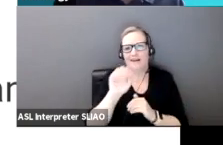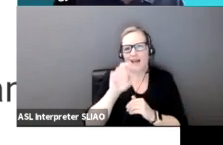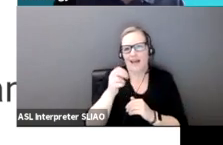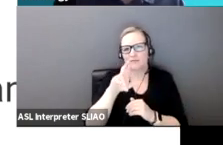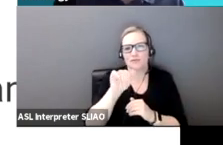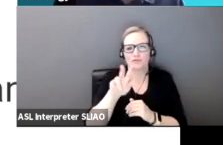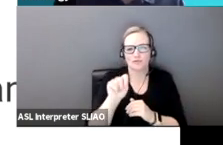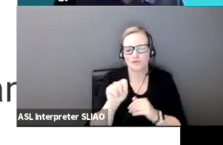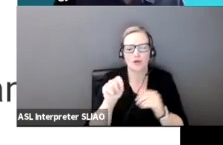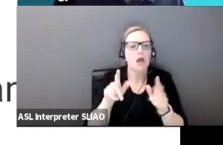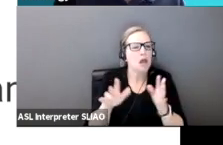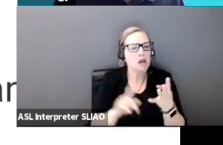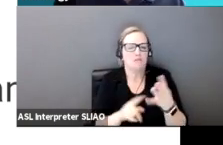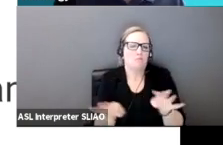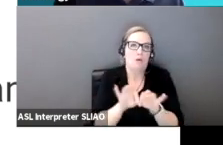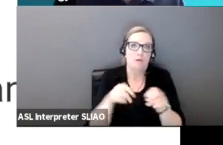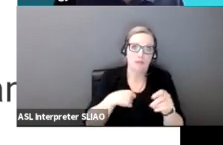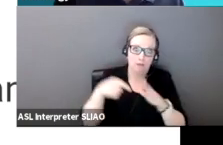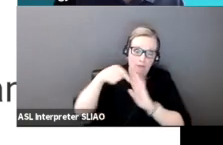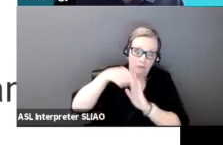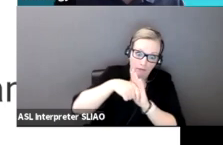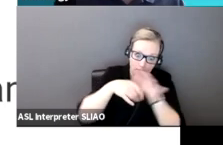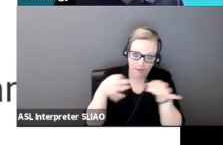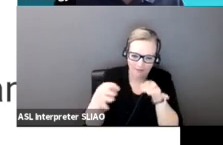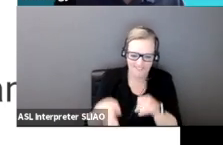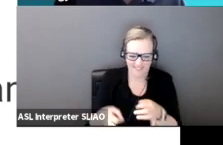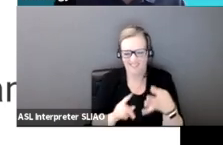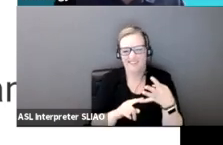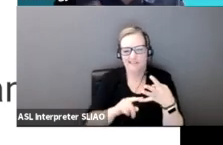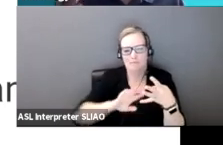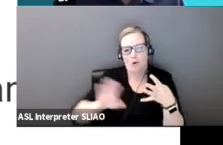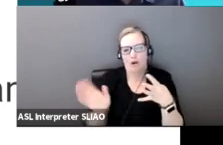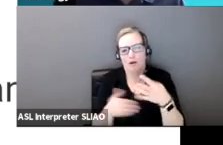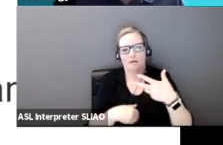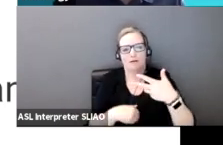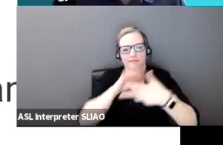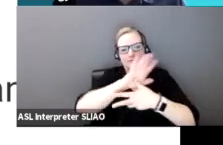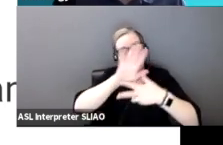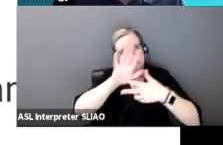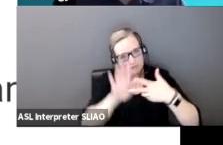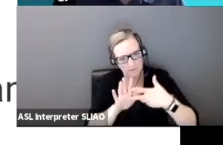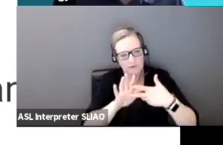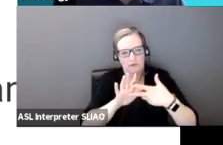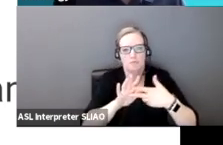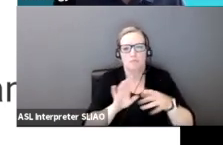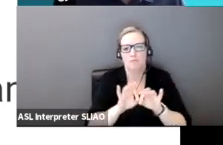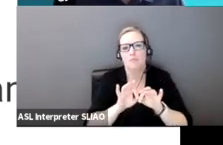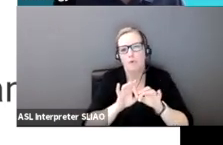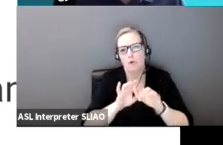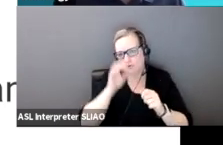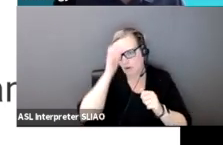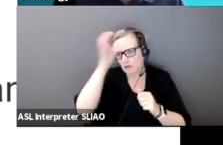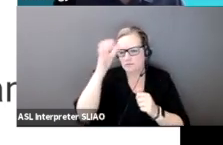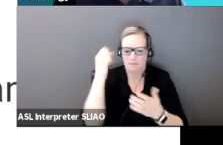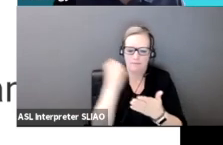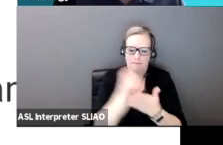important aspect of it, but it's something that's more, it's not a conceptual area. It's